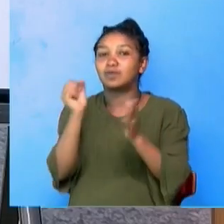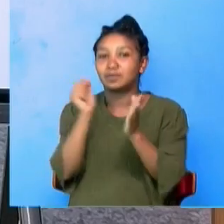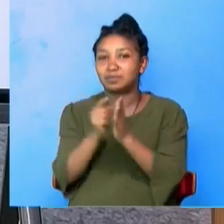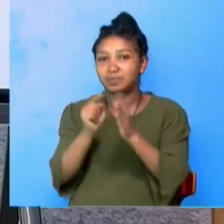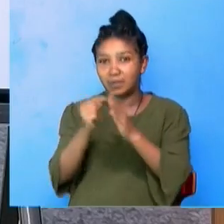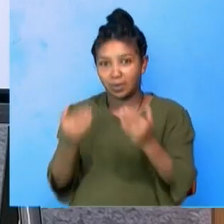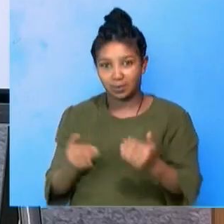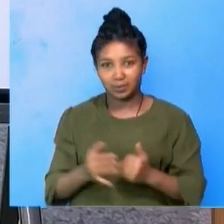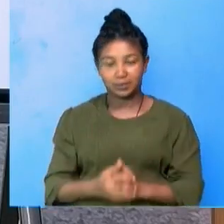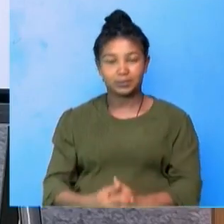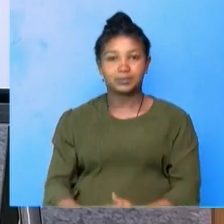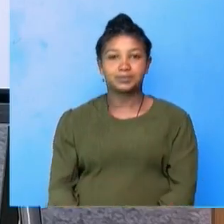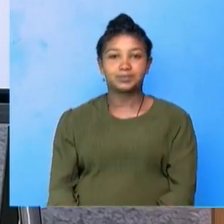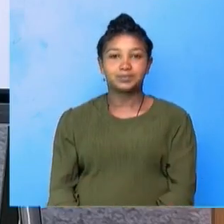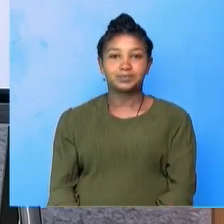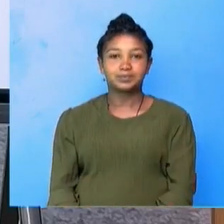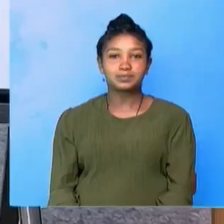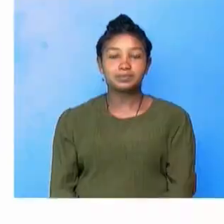start.